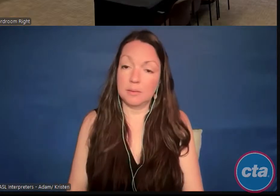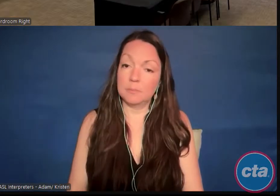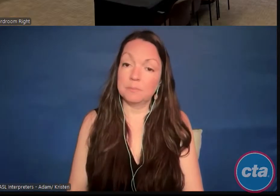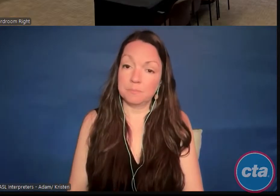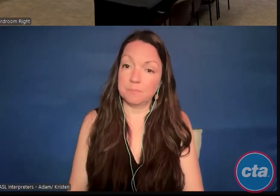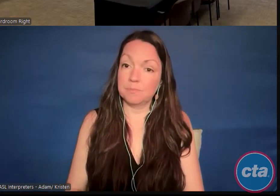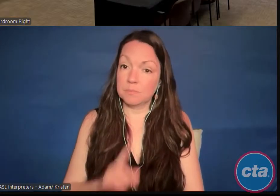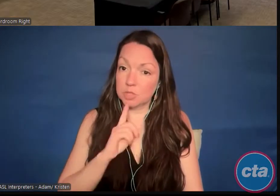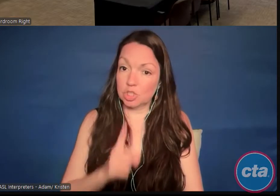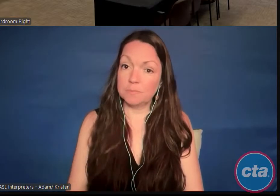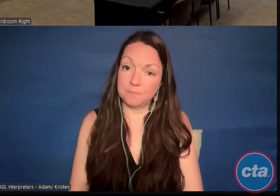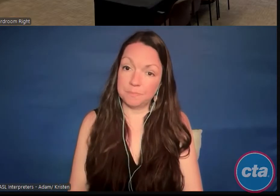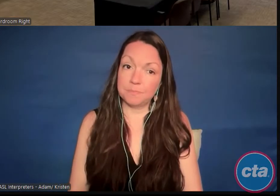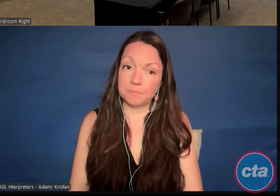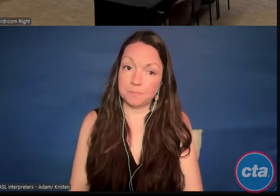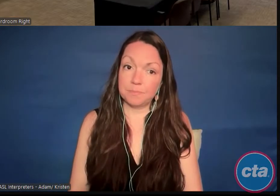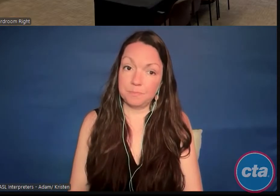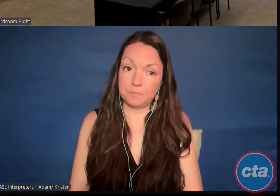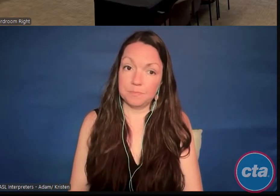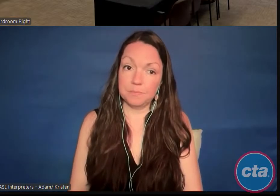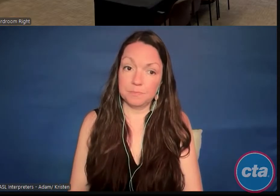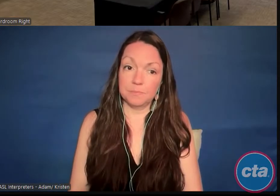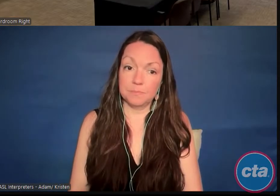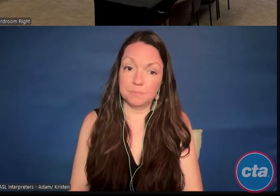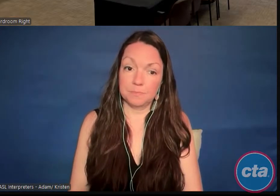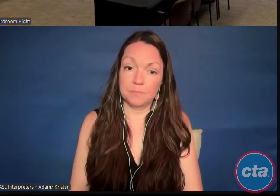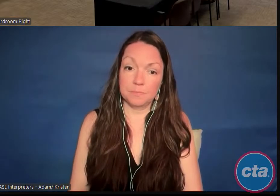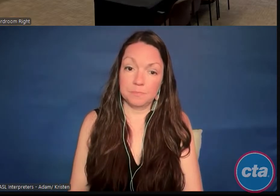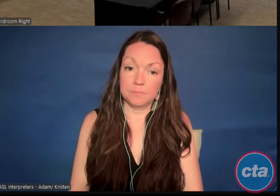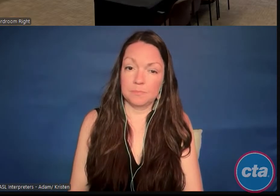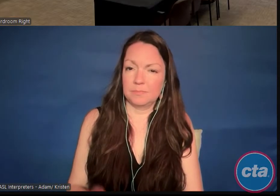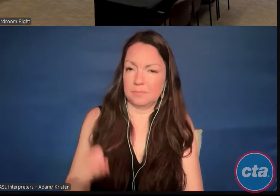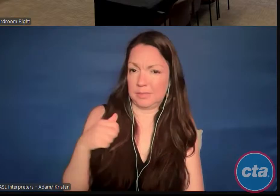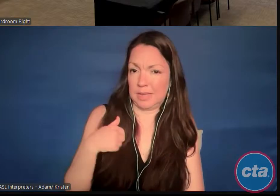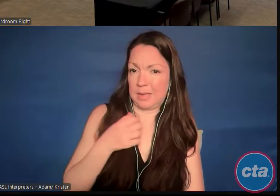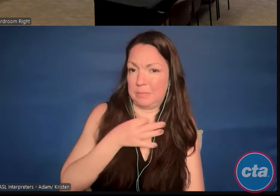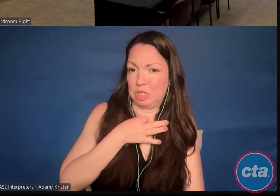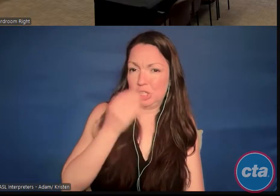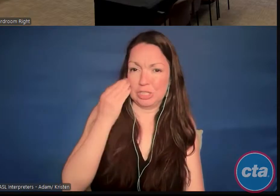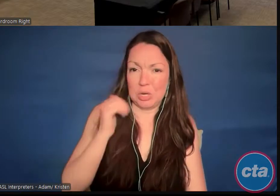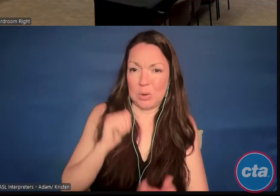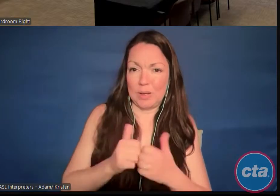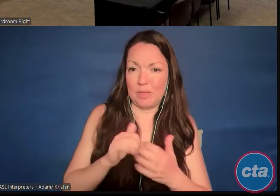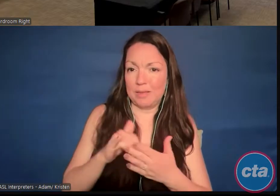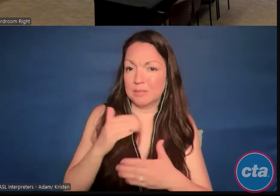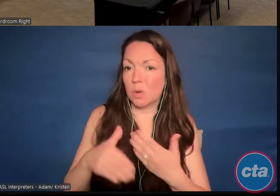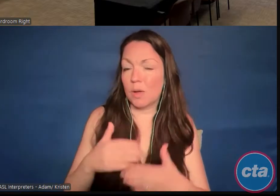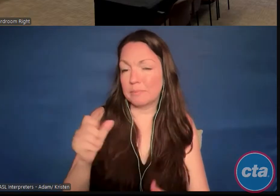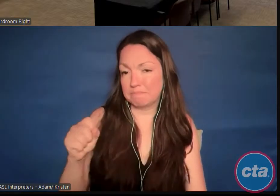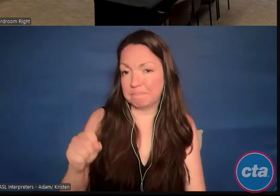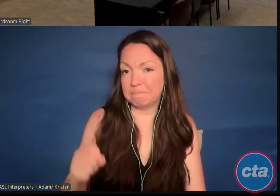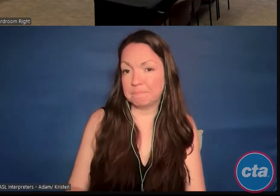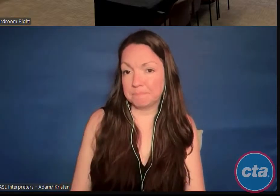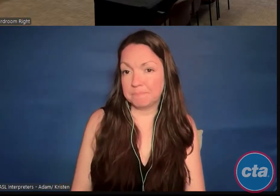Sure. Yeah. Yeah, I'm curious to know how that's going. So,